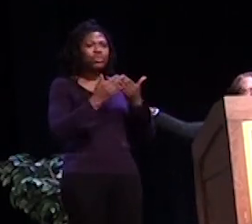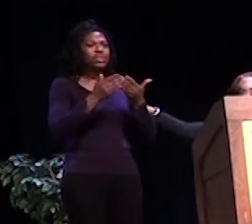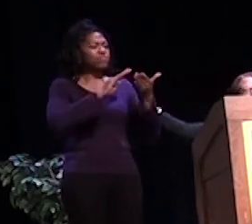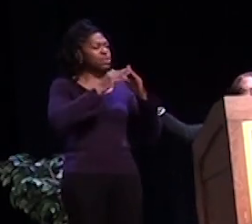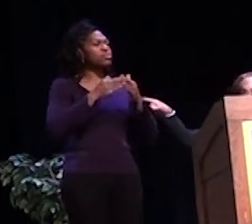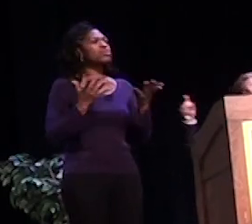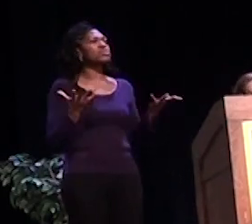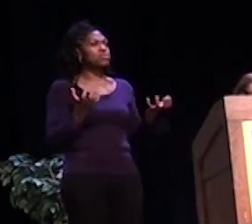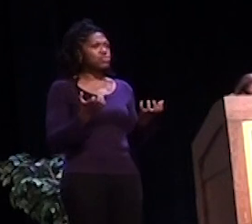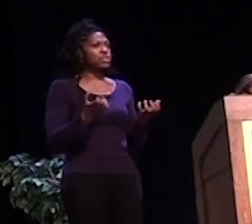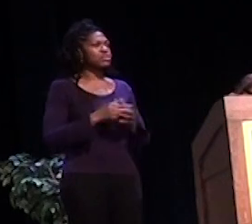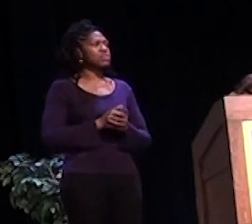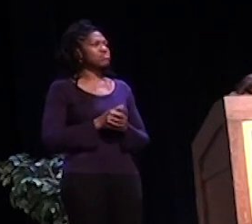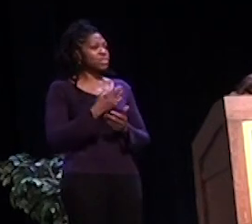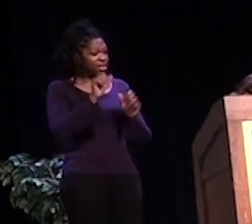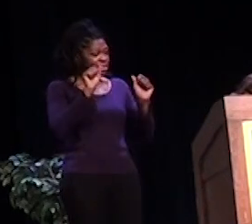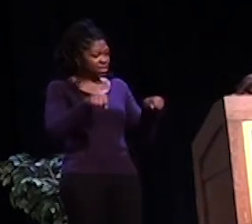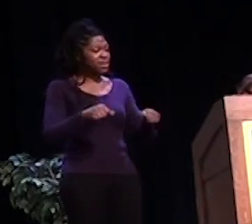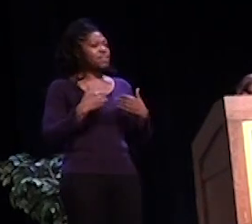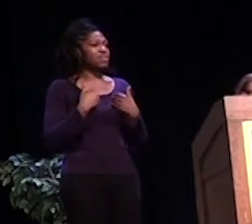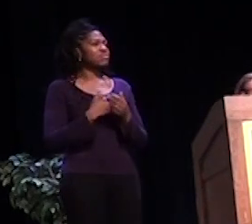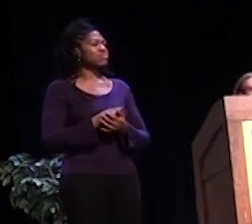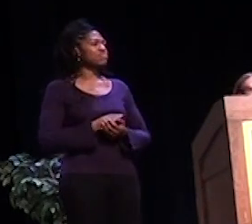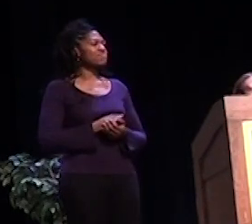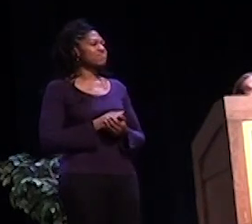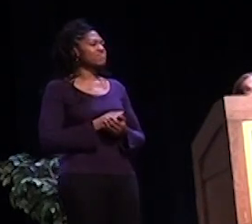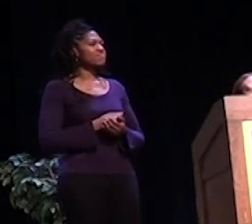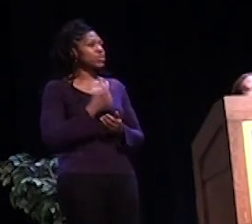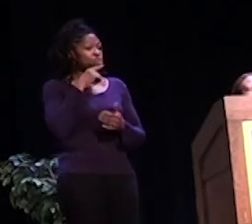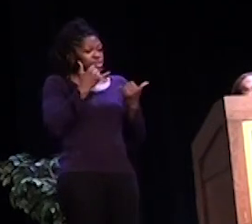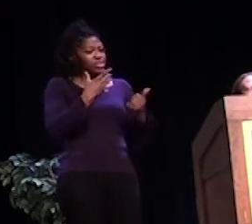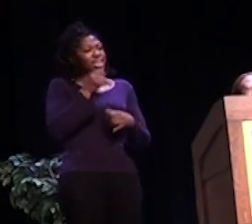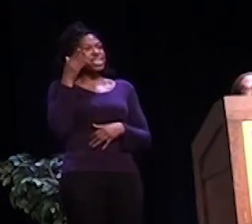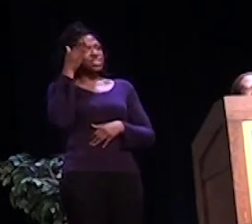will be in the future. And I think that